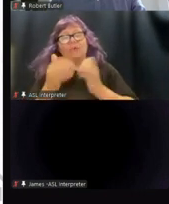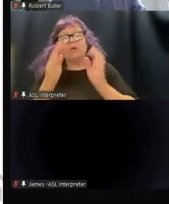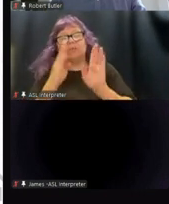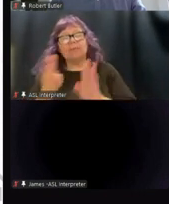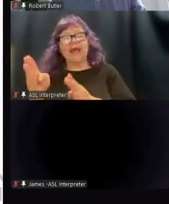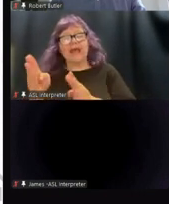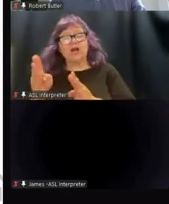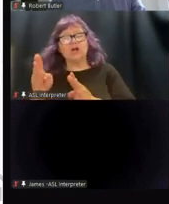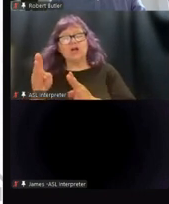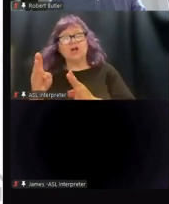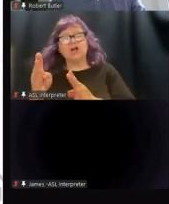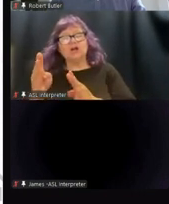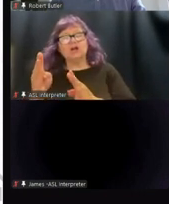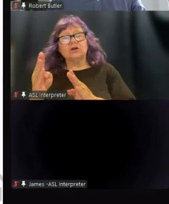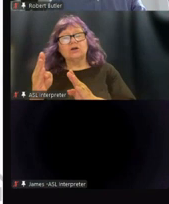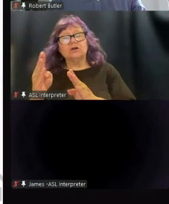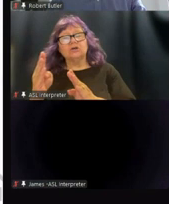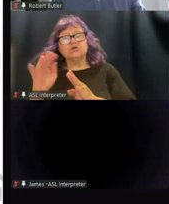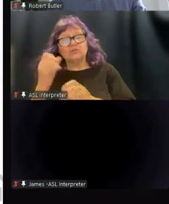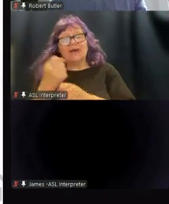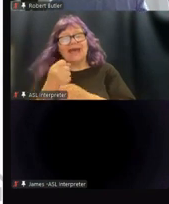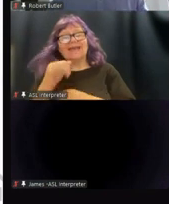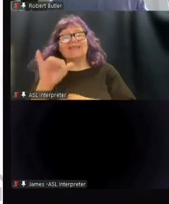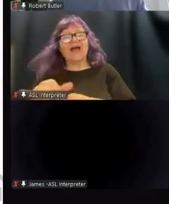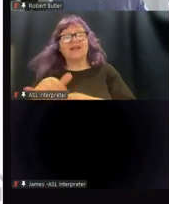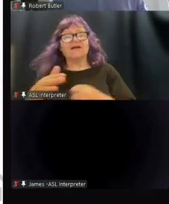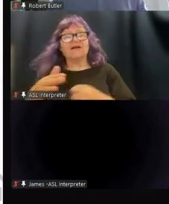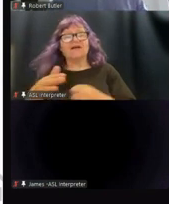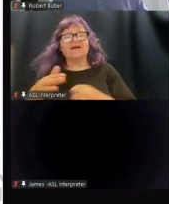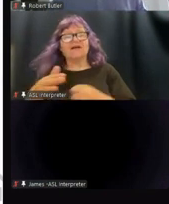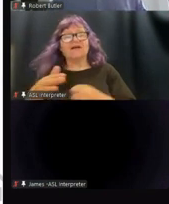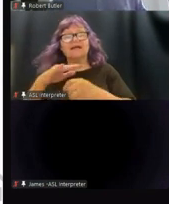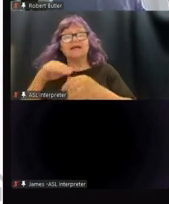out a strategy to make those full